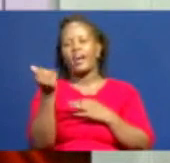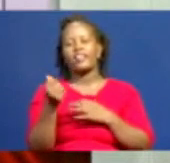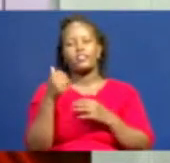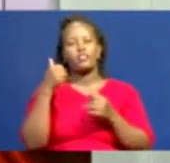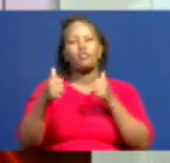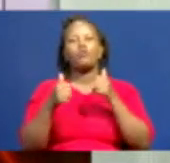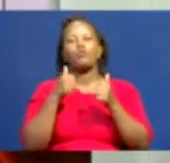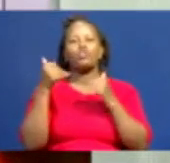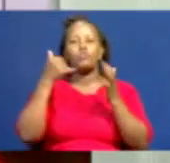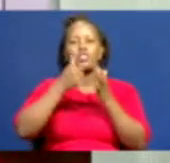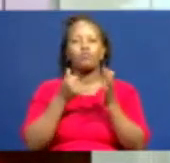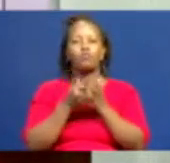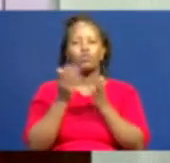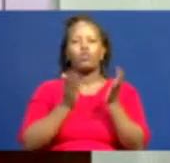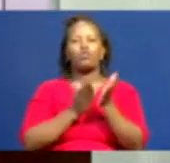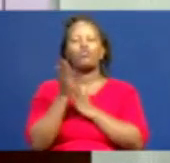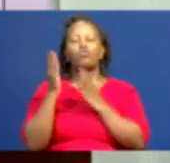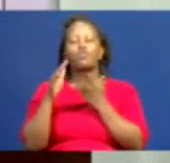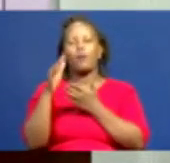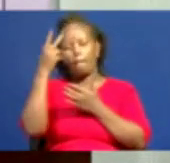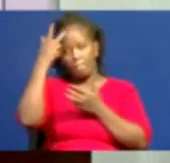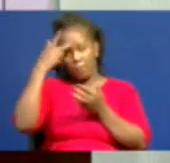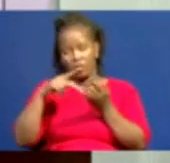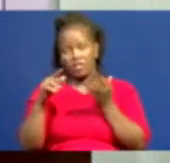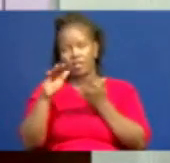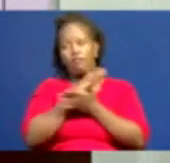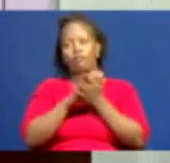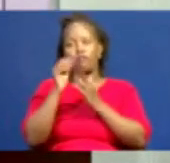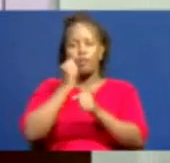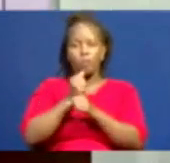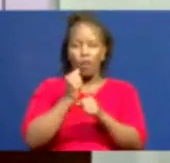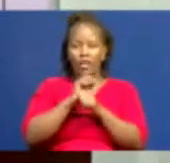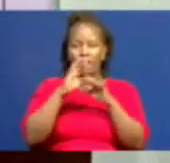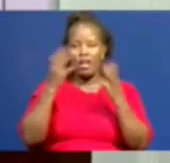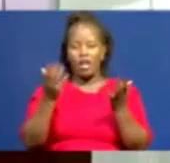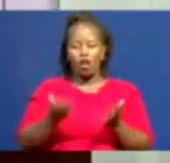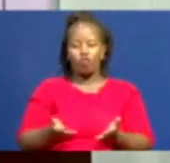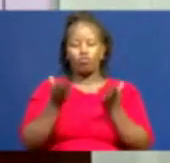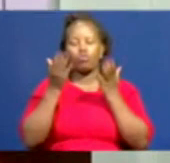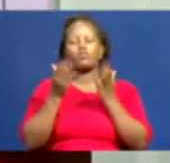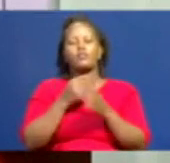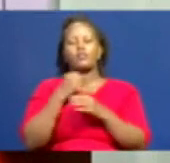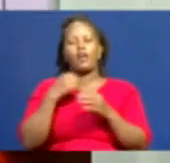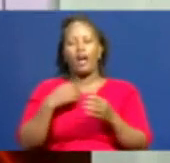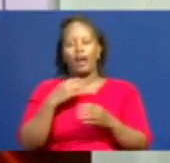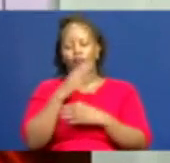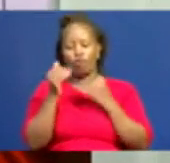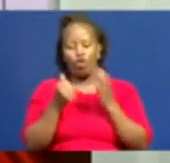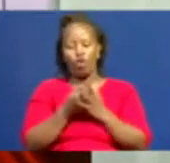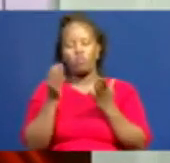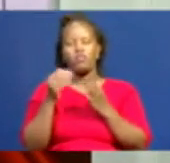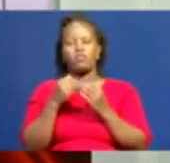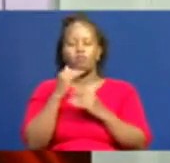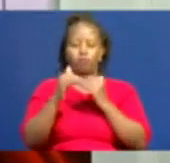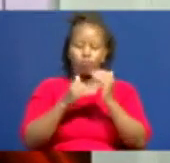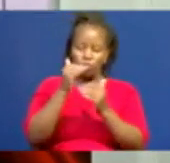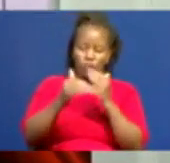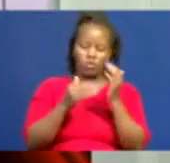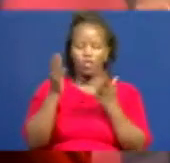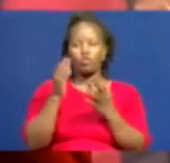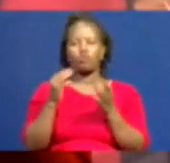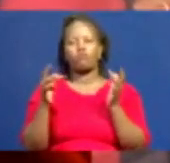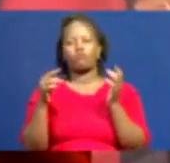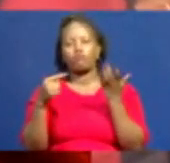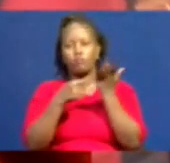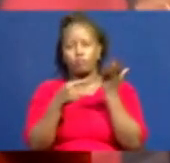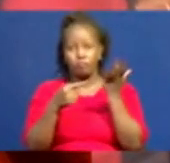terms of that policy framework, then we can see how to accelerate the pace of digitization of trade within the